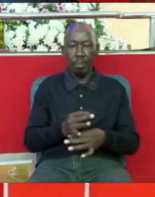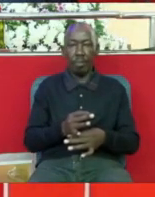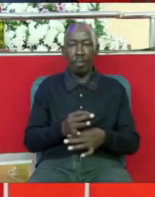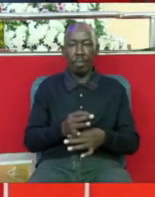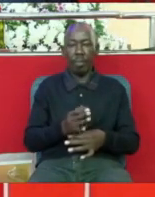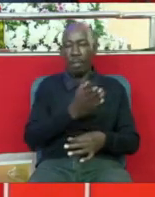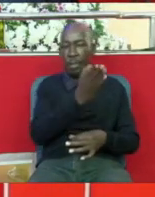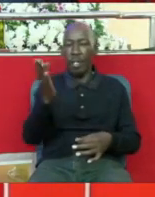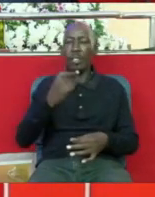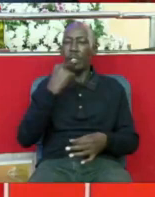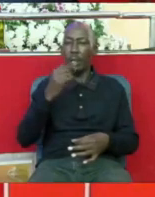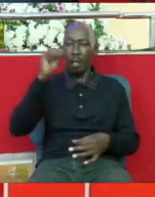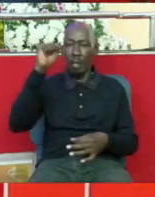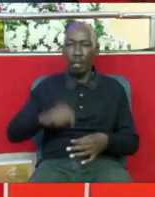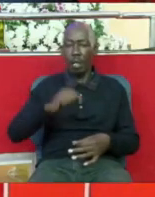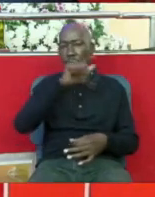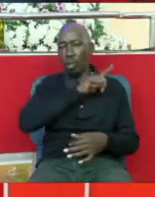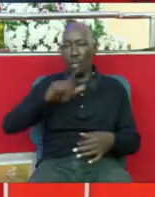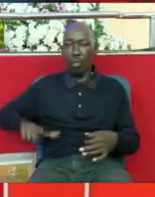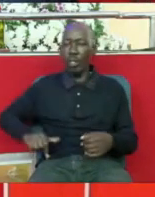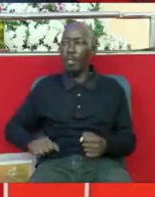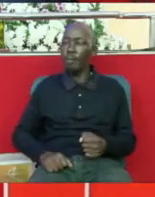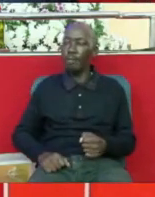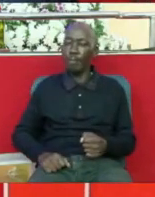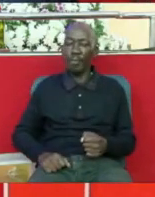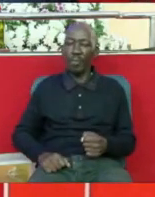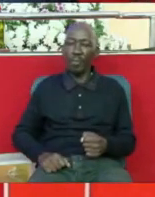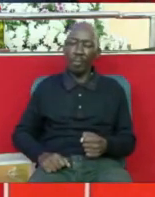They are saying, yes, Lord. Wanasema ndio, Bwana.